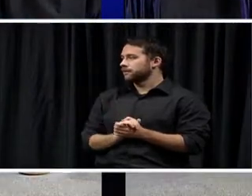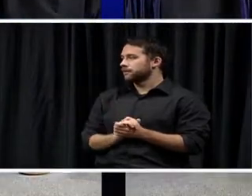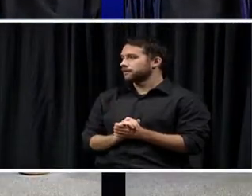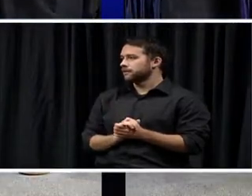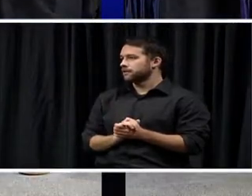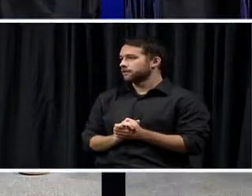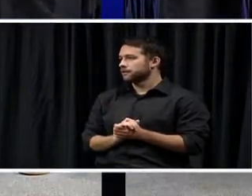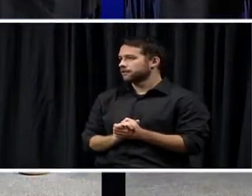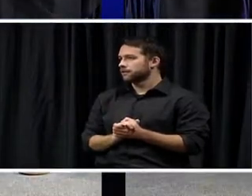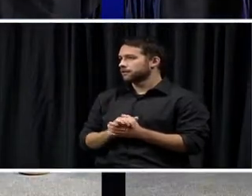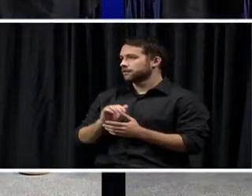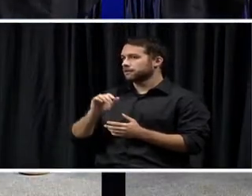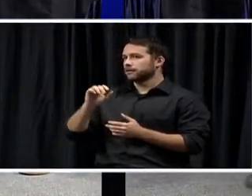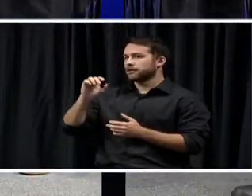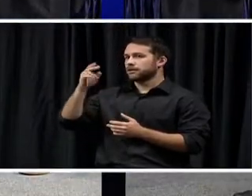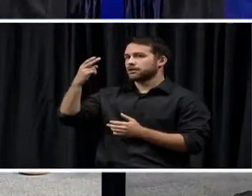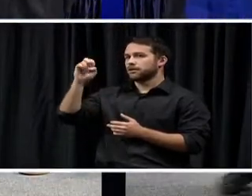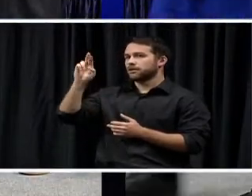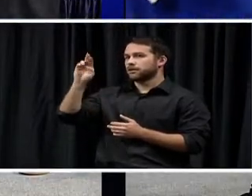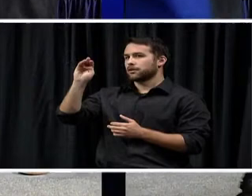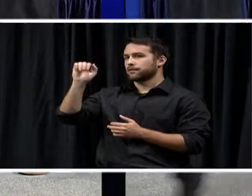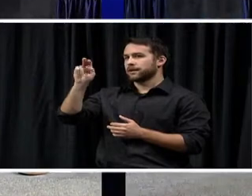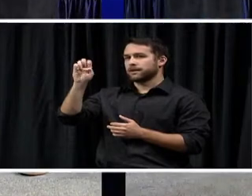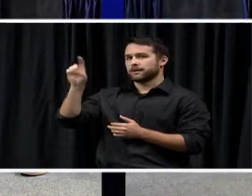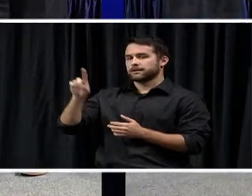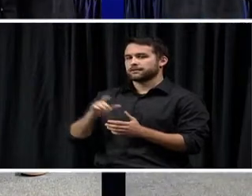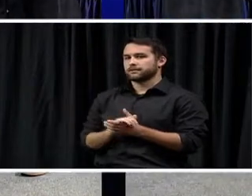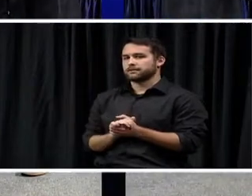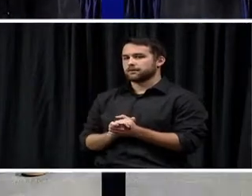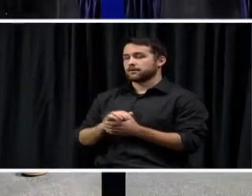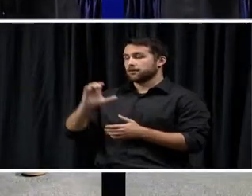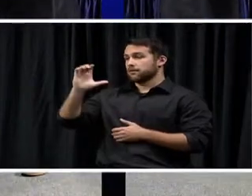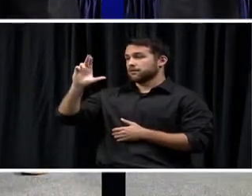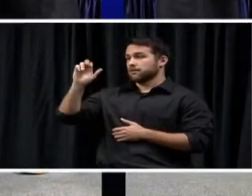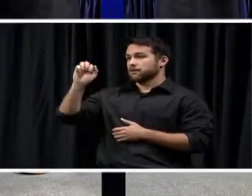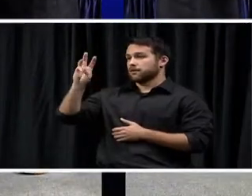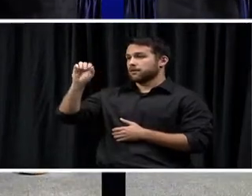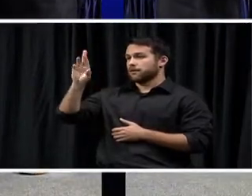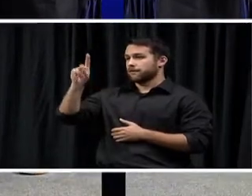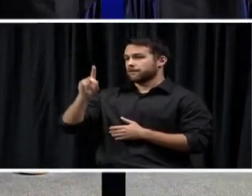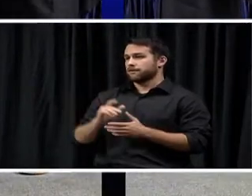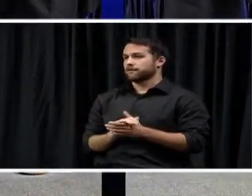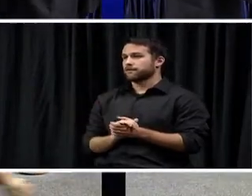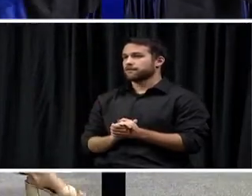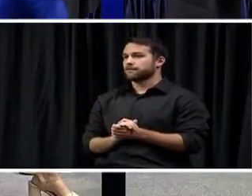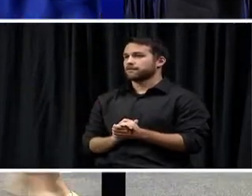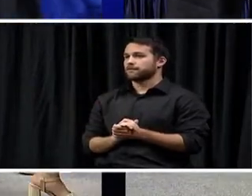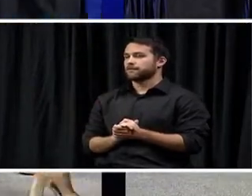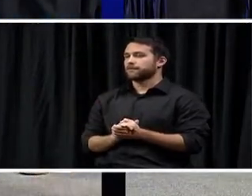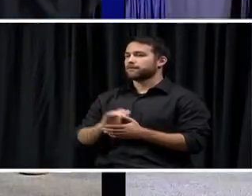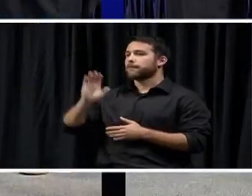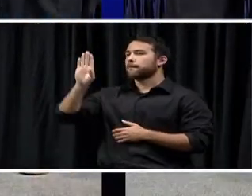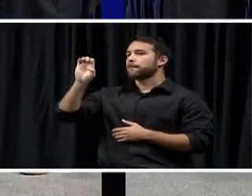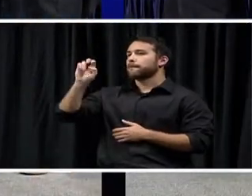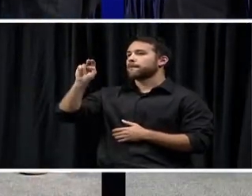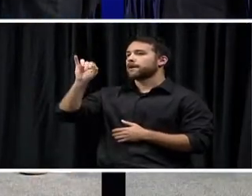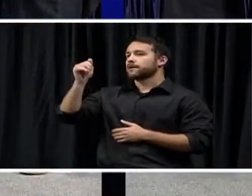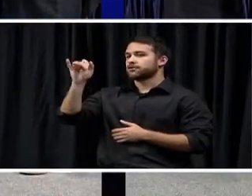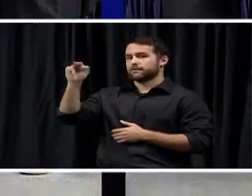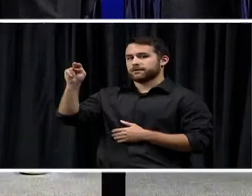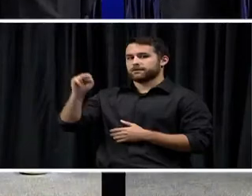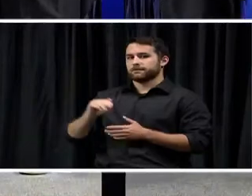Joanna Hernandez Mesquite. Crawford Layton Hightower. Benjamin